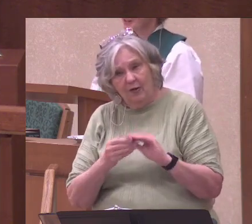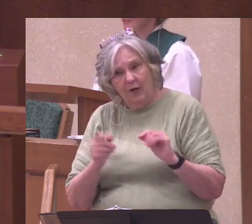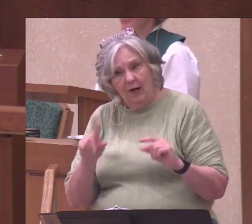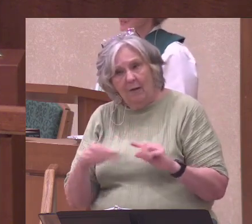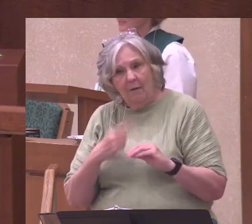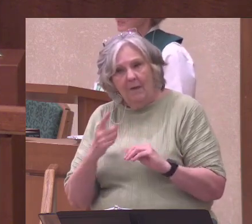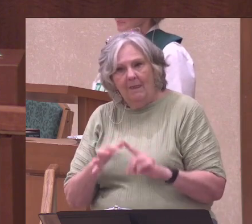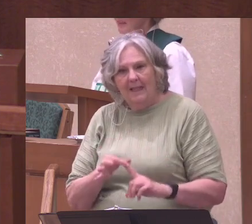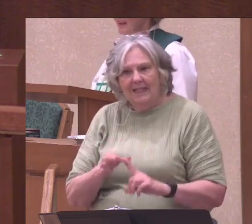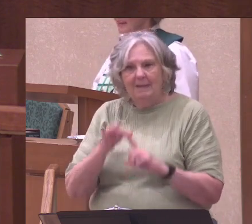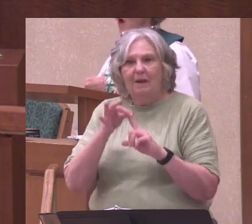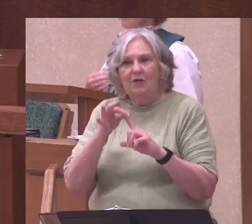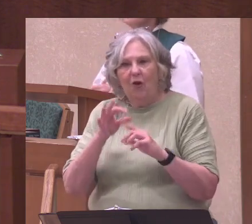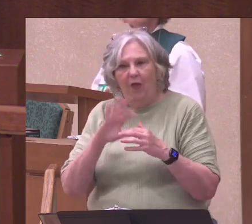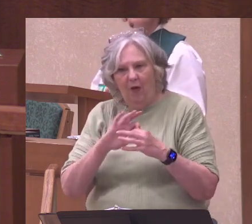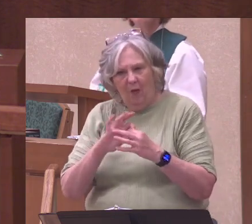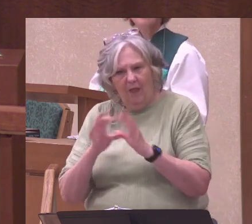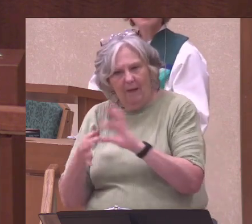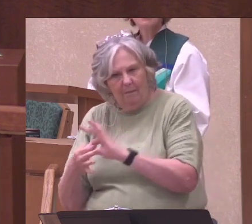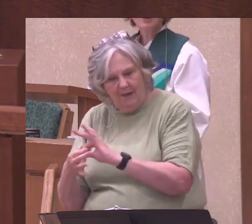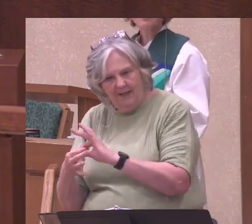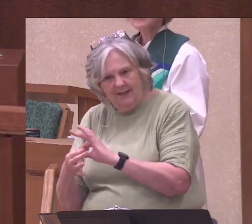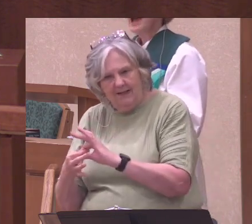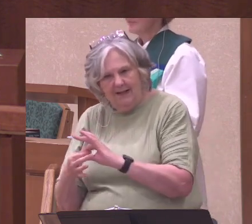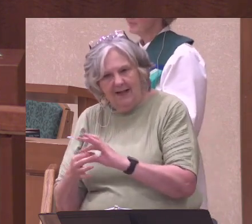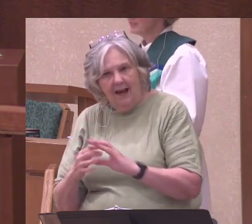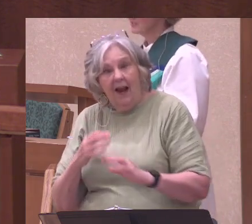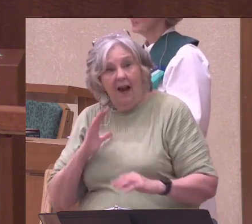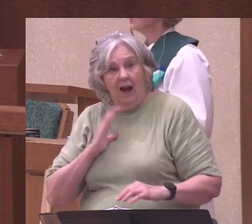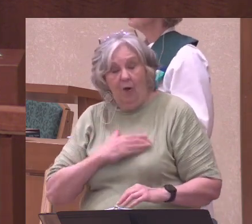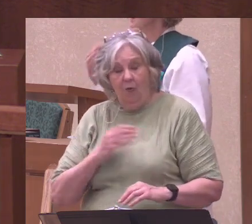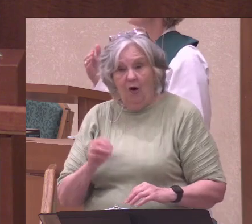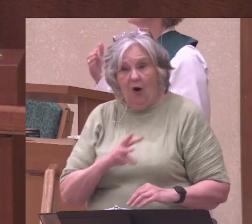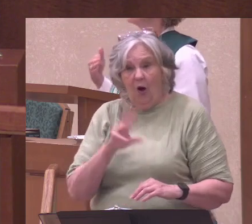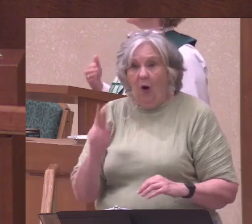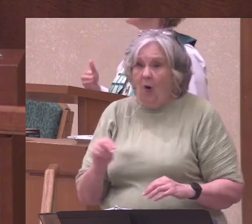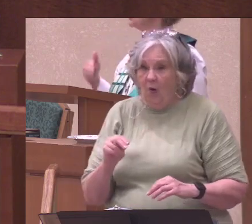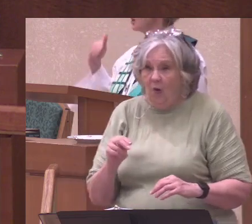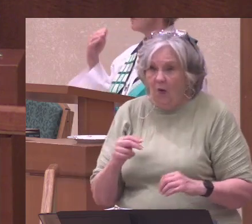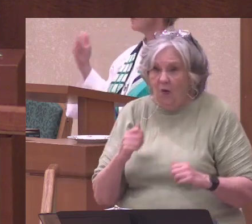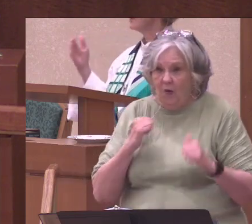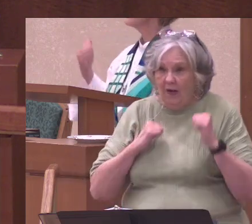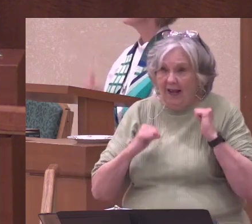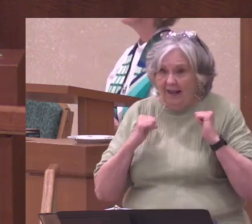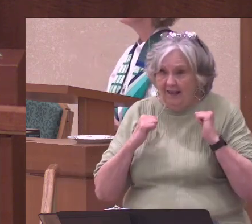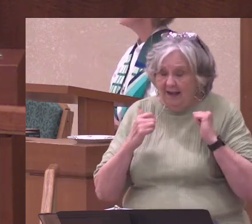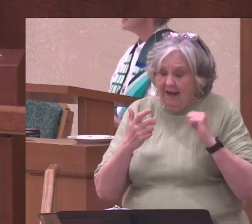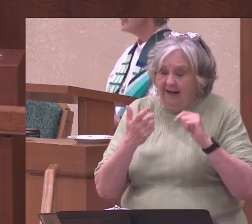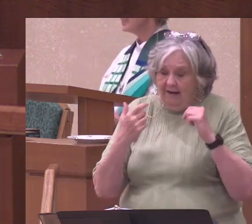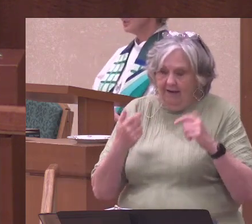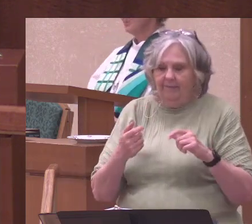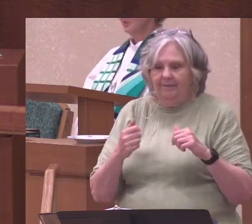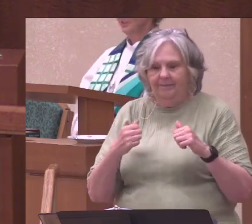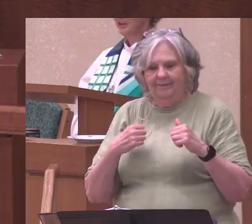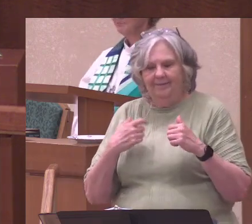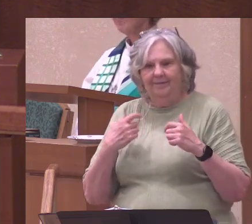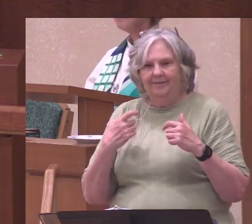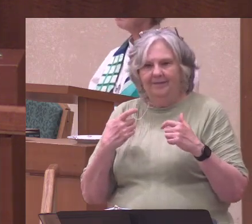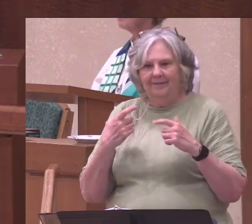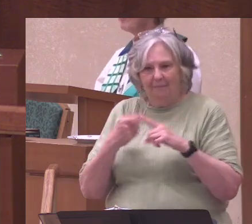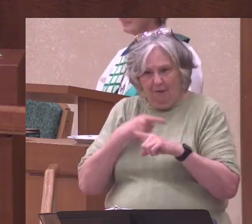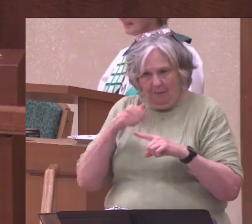Special Olympics and how one of our very own athletes is passing the torch of faith in his